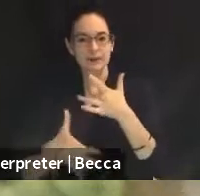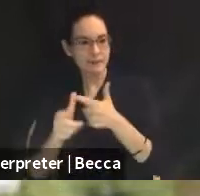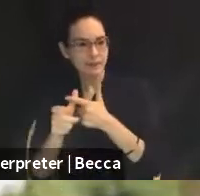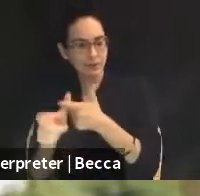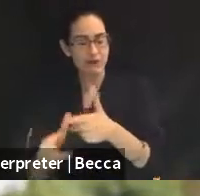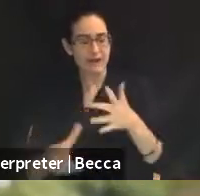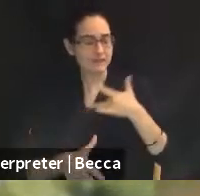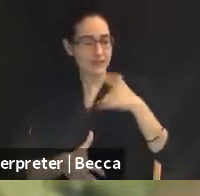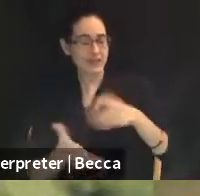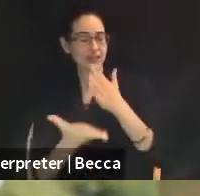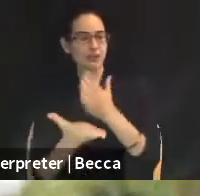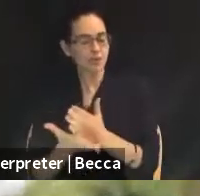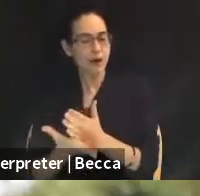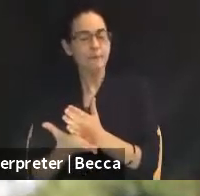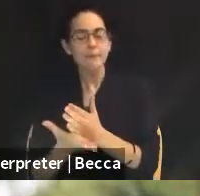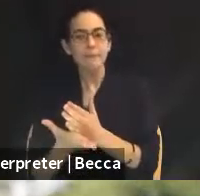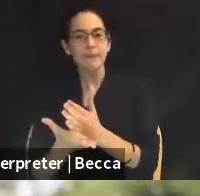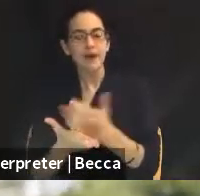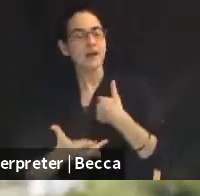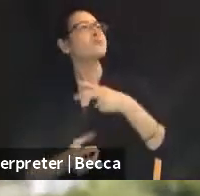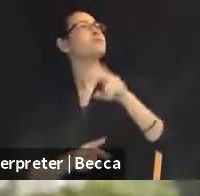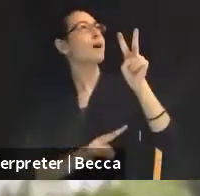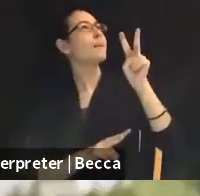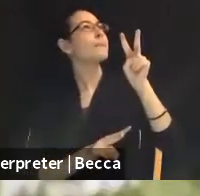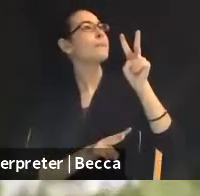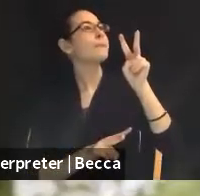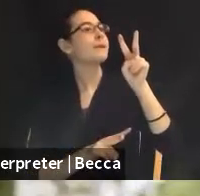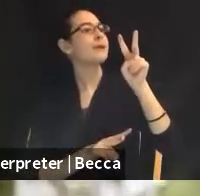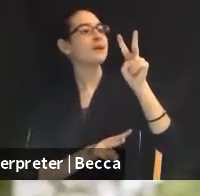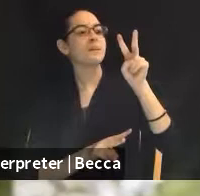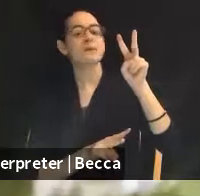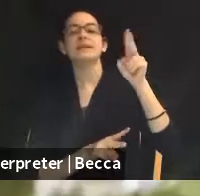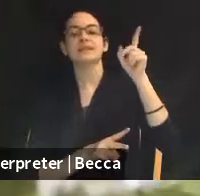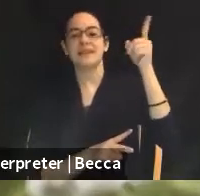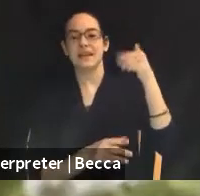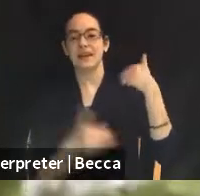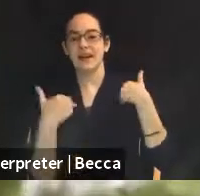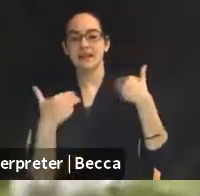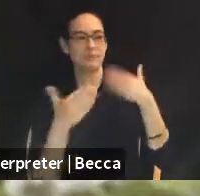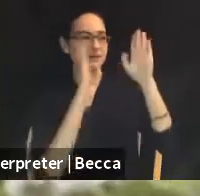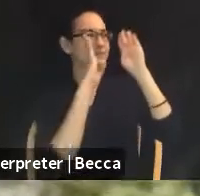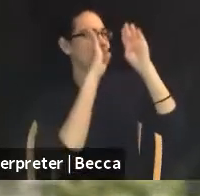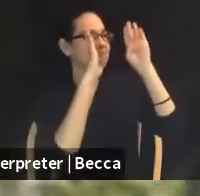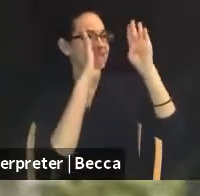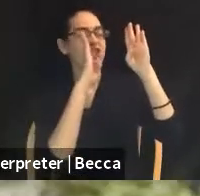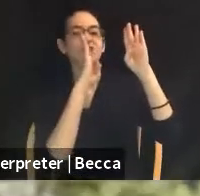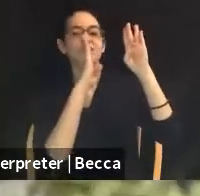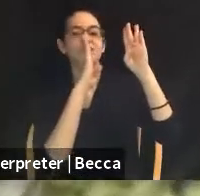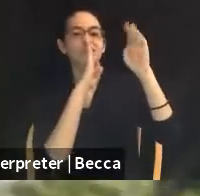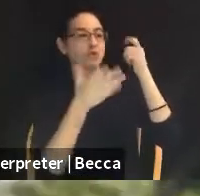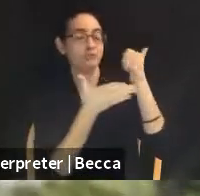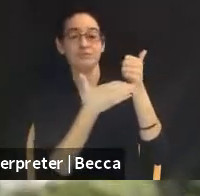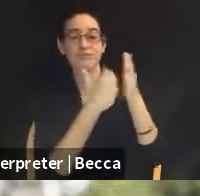stop. I just, you know, look up, because once you have that attention mindset to look up and ask for help,